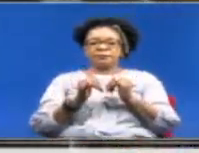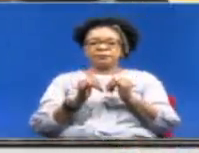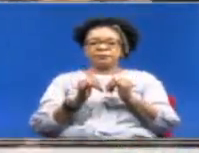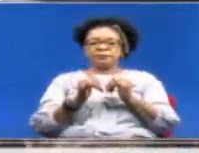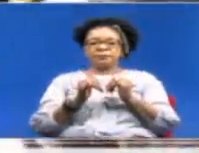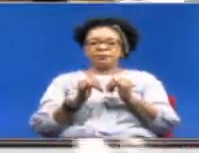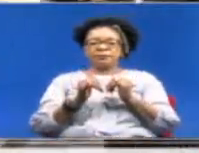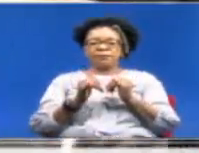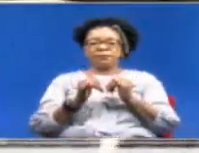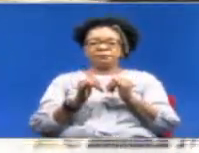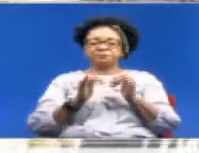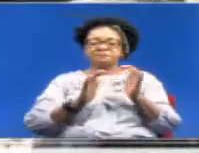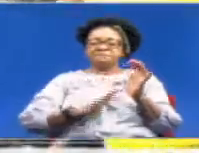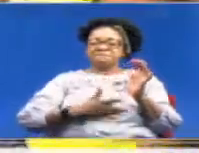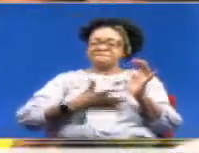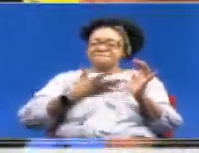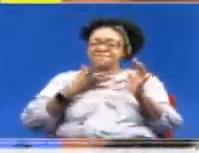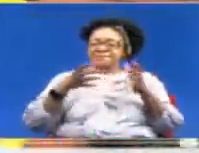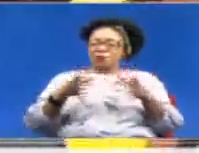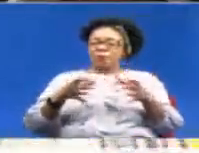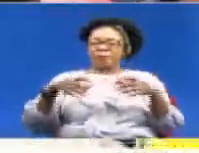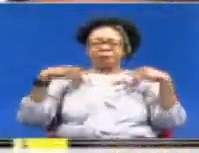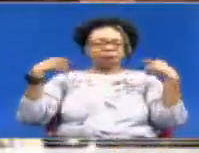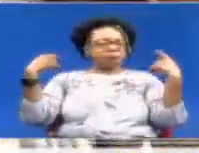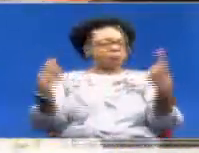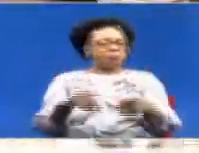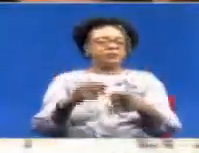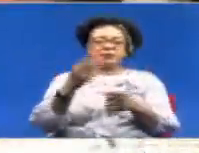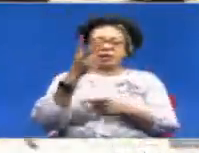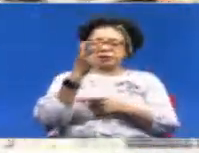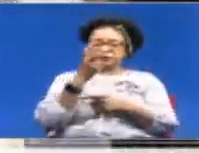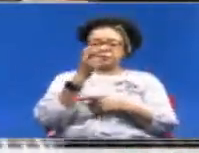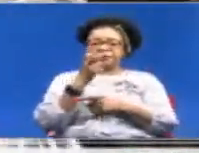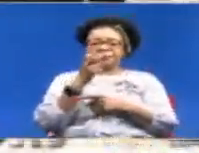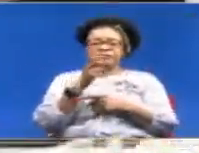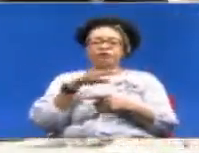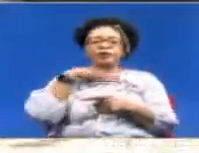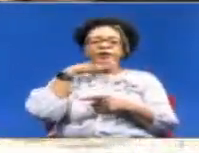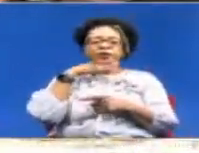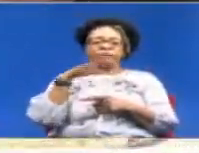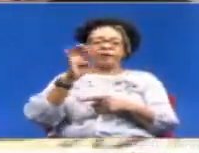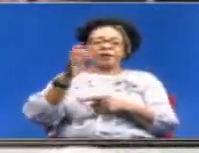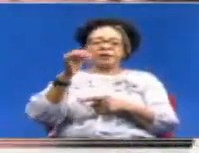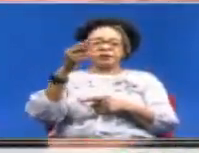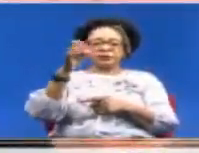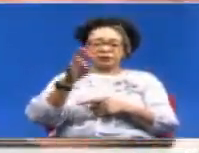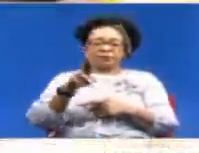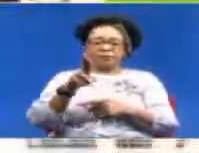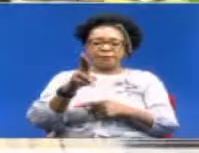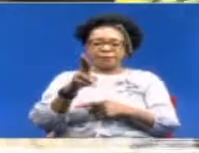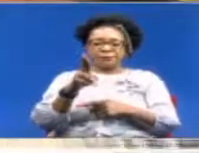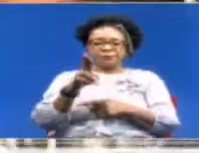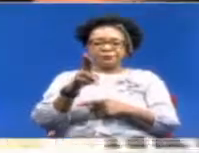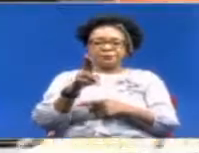An angry mob roughing up one of the suspects linked to the death of Esther Ayuma Ashona.